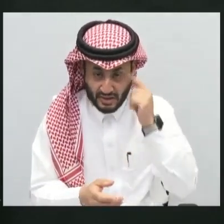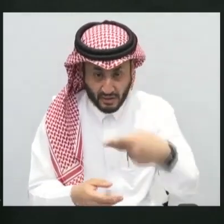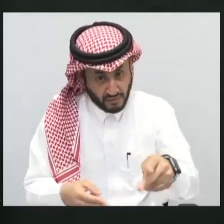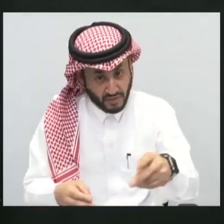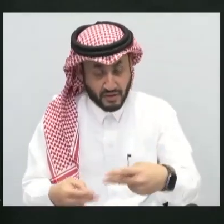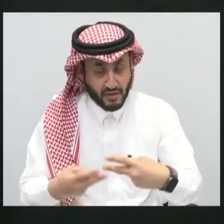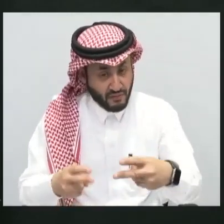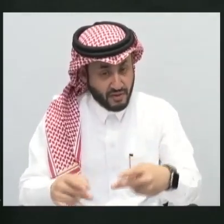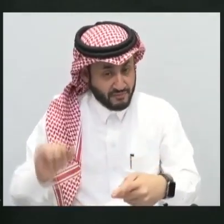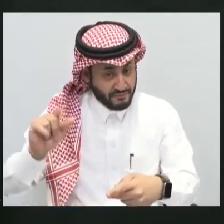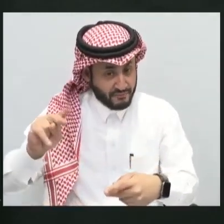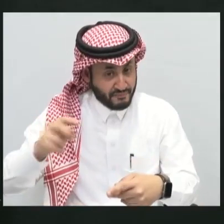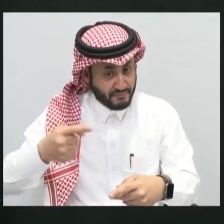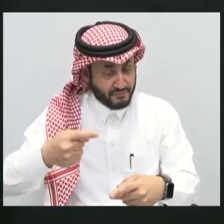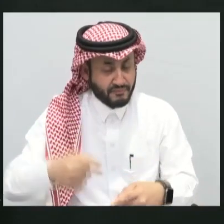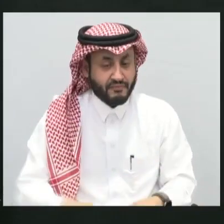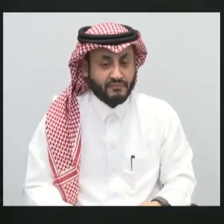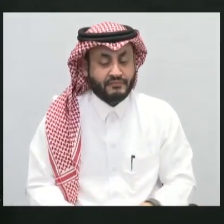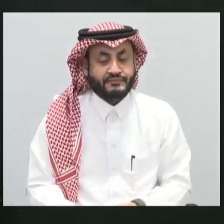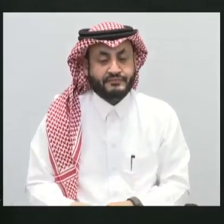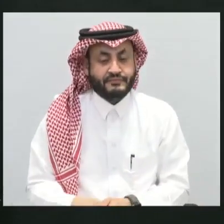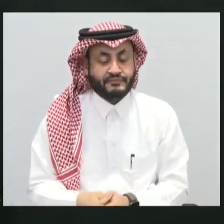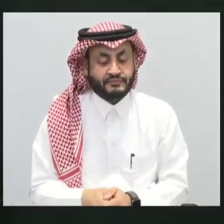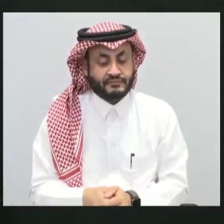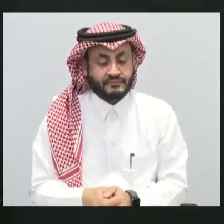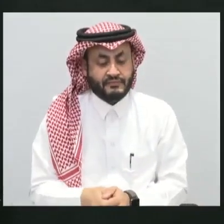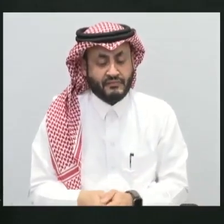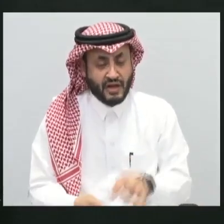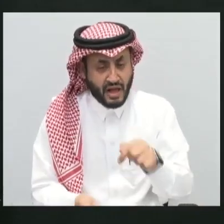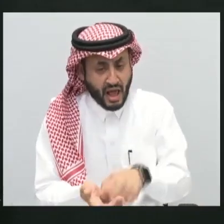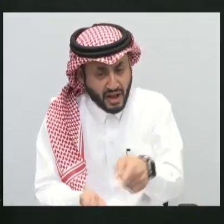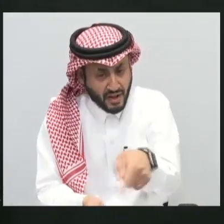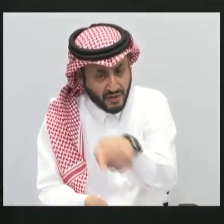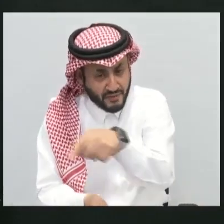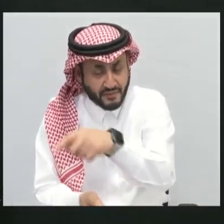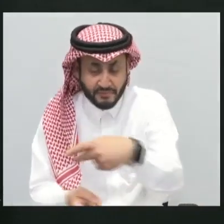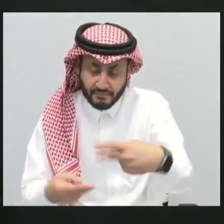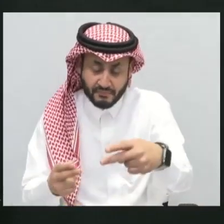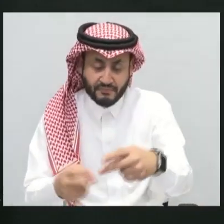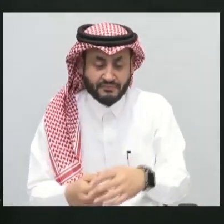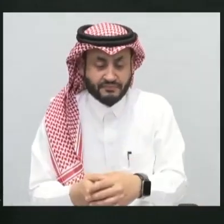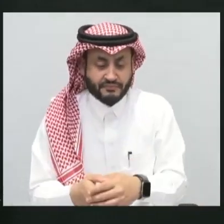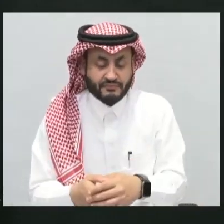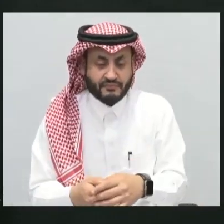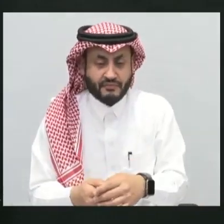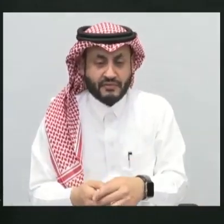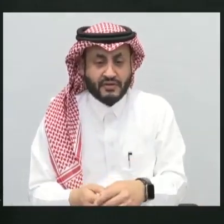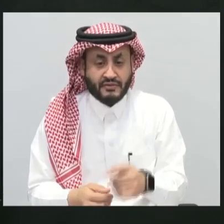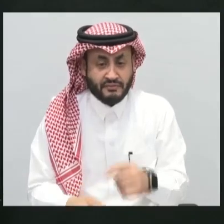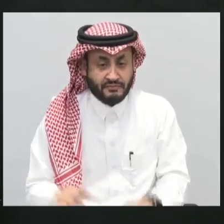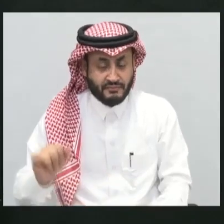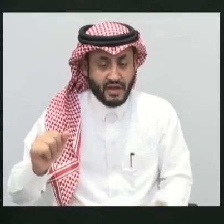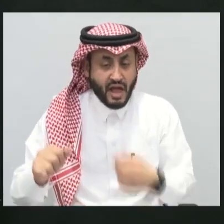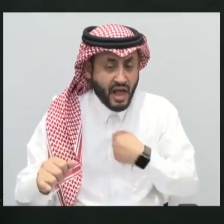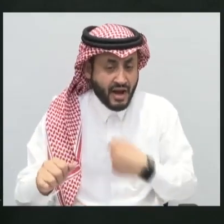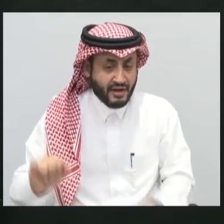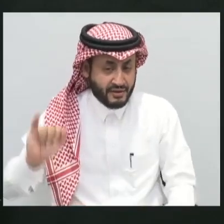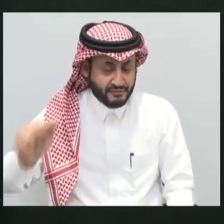the present progressive to talk about this arrangement. I can say, I am traveling